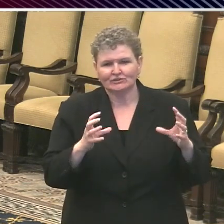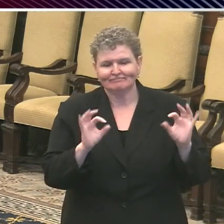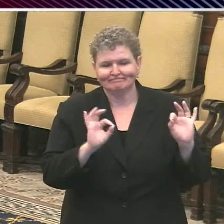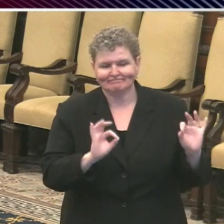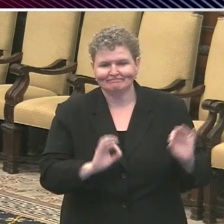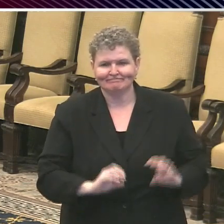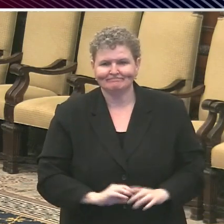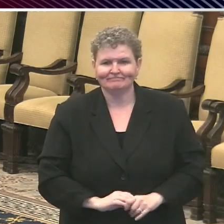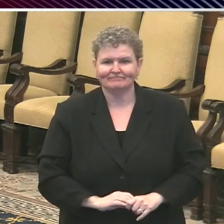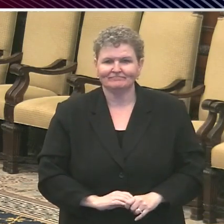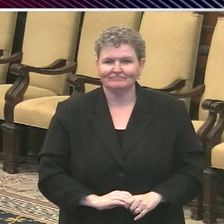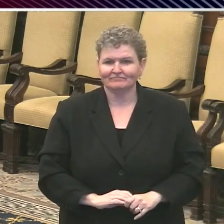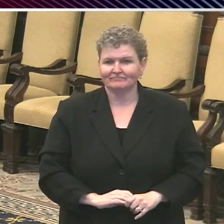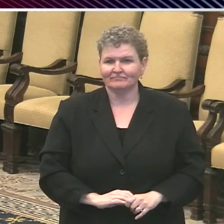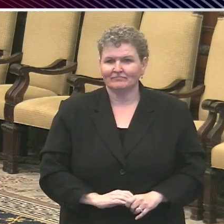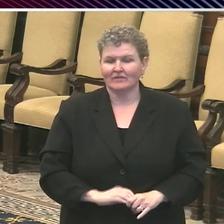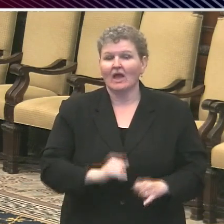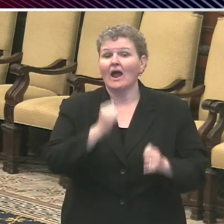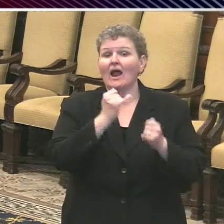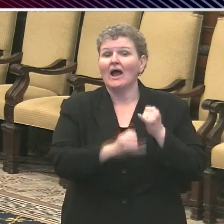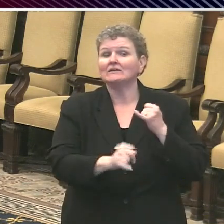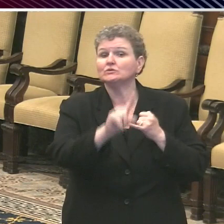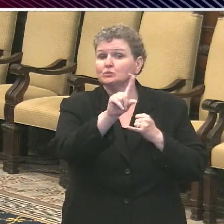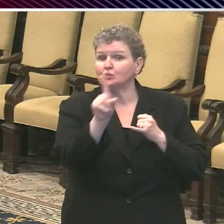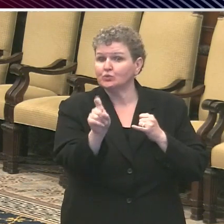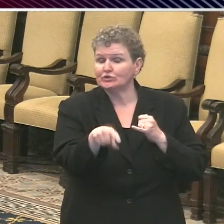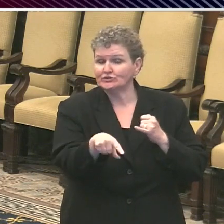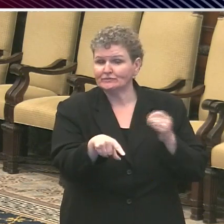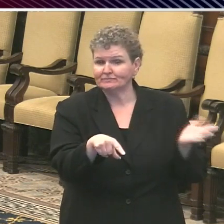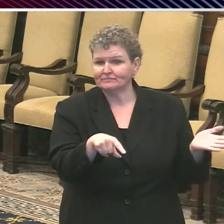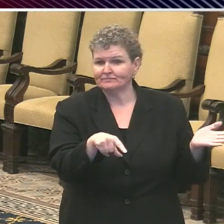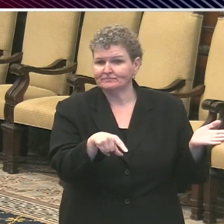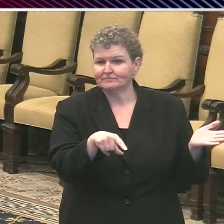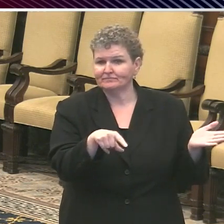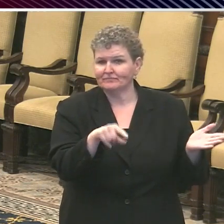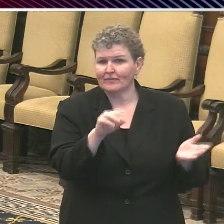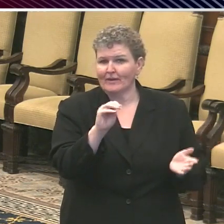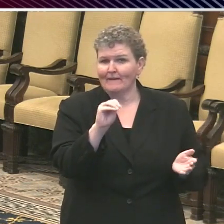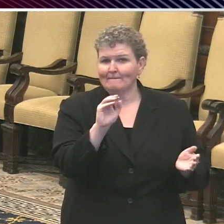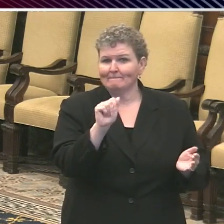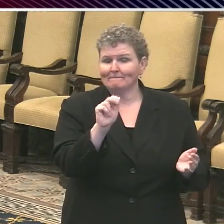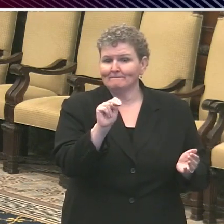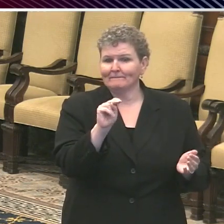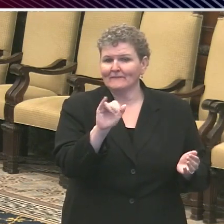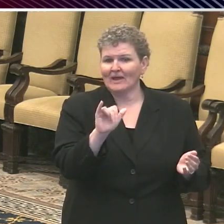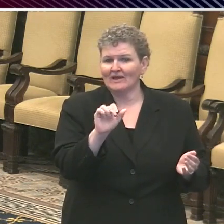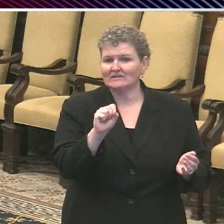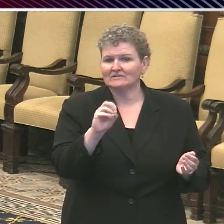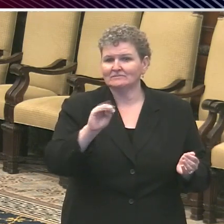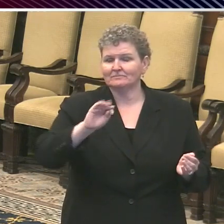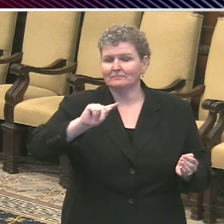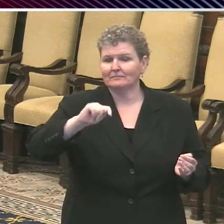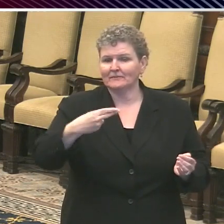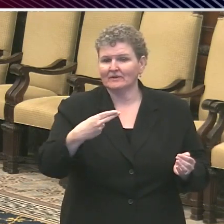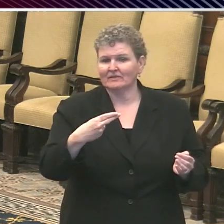Thanks, Sean. Our last question goes to Manny Smith at CBS 3.